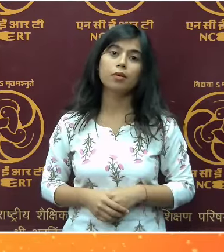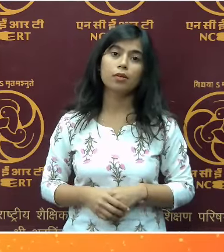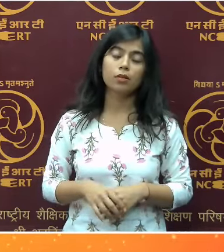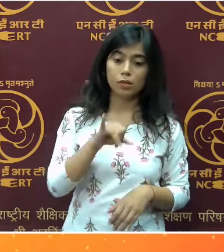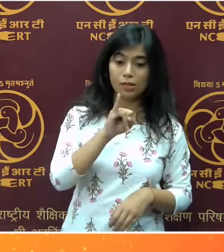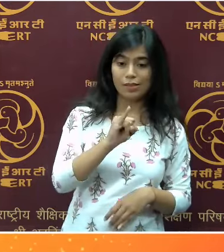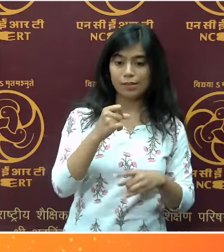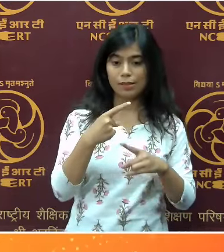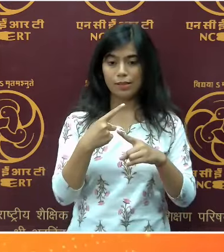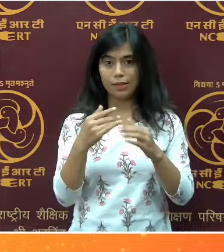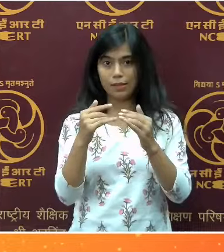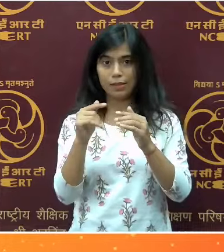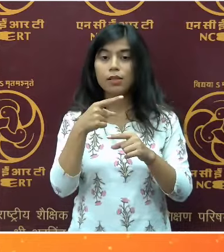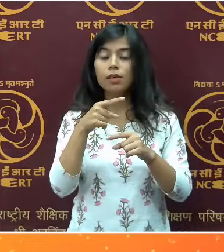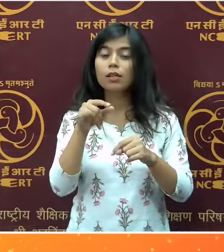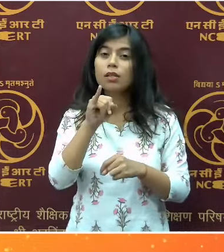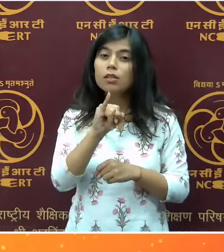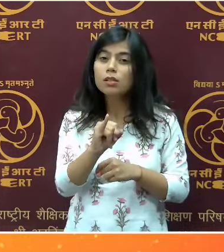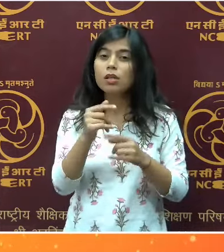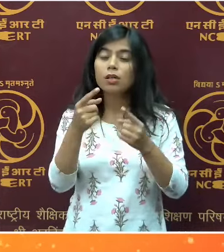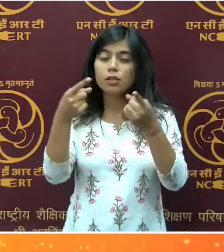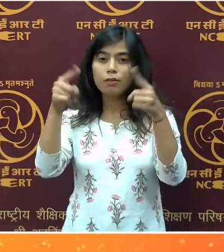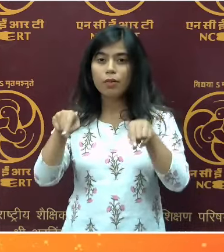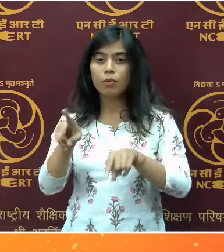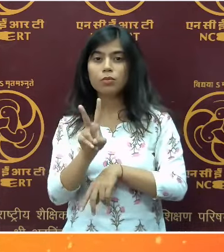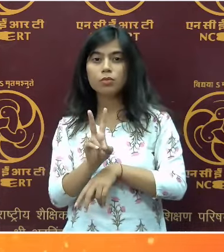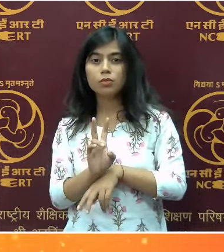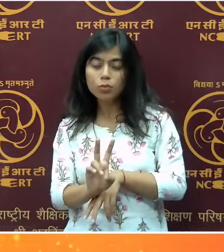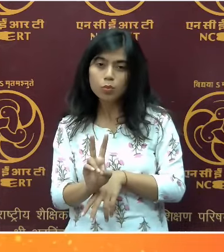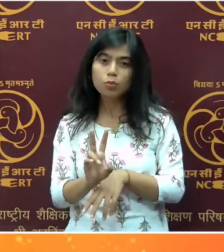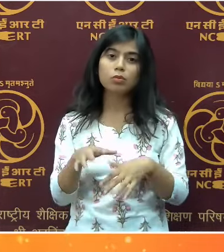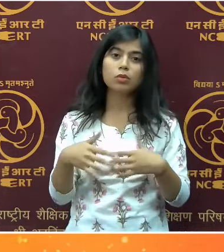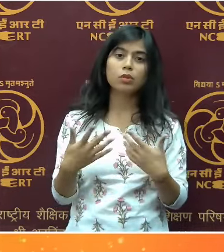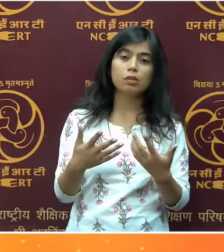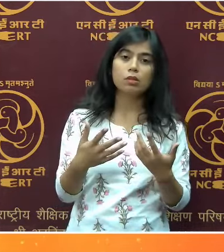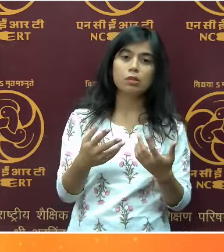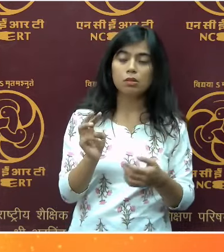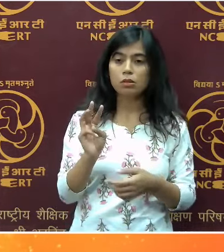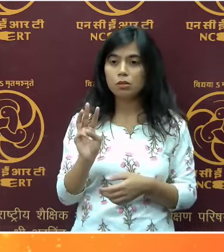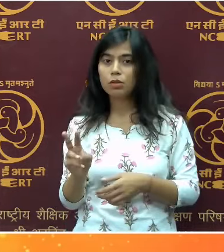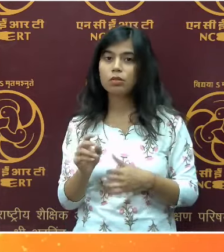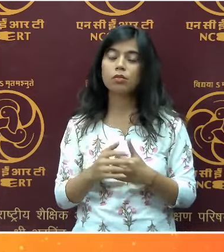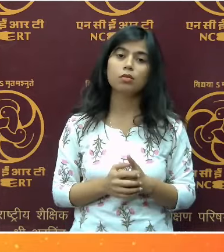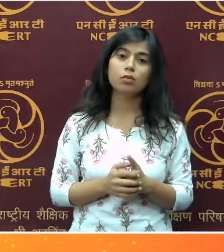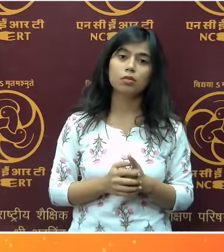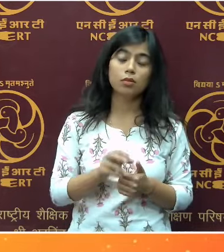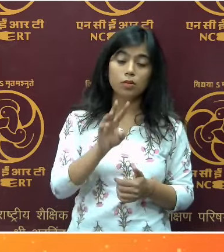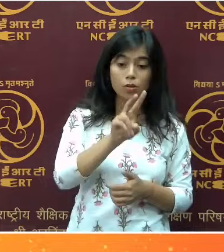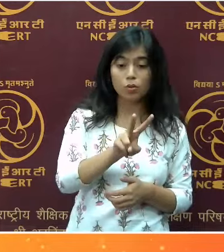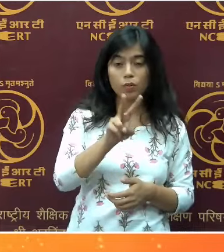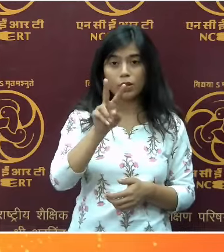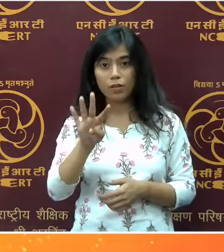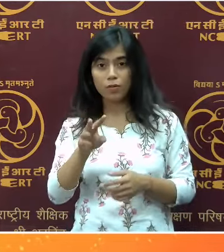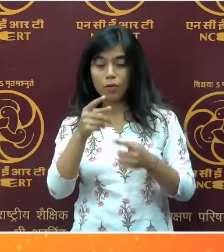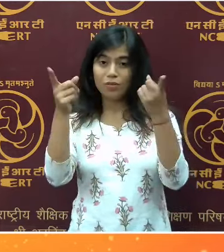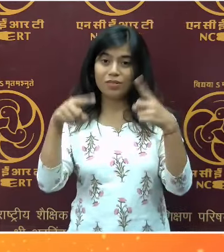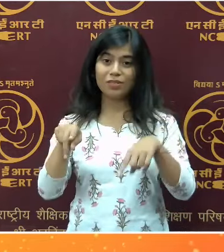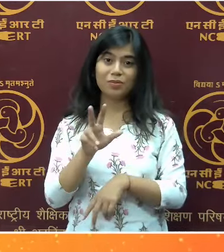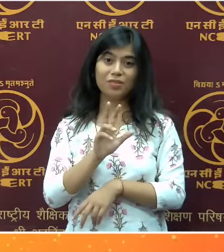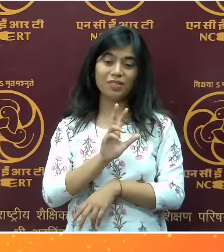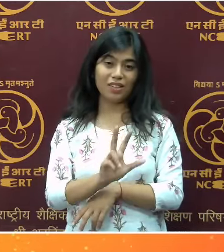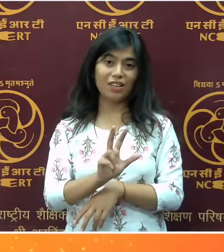by 2, it is 3. Here it is 12 by 4, it is 3. Here it is 24 by 8. When